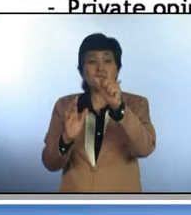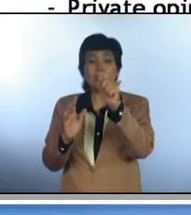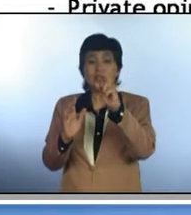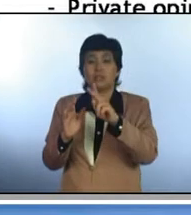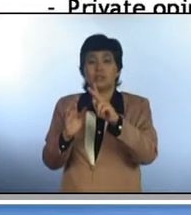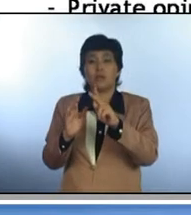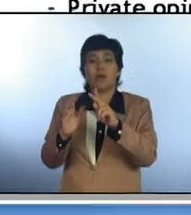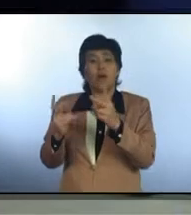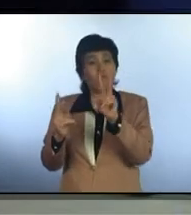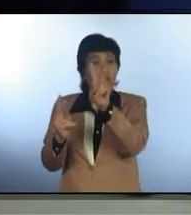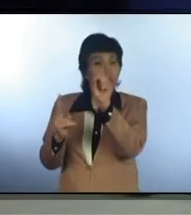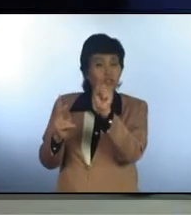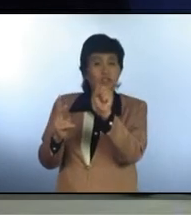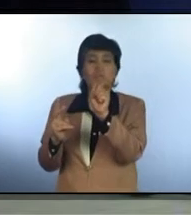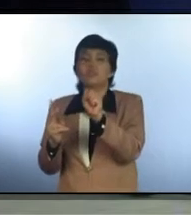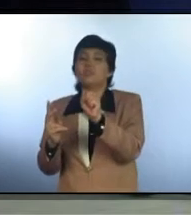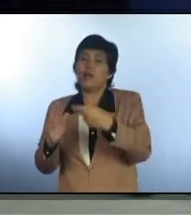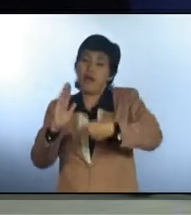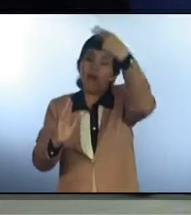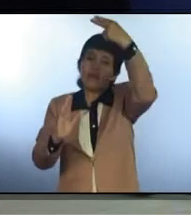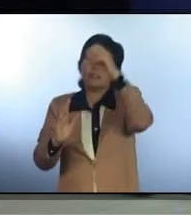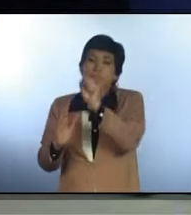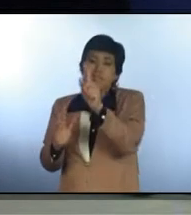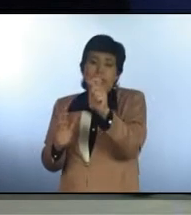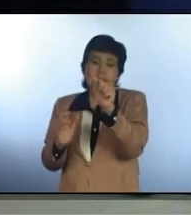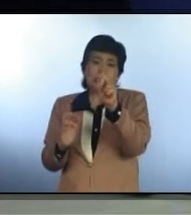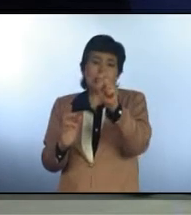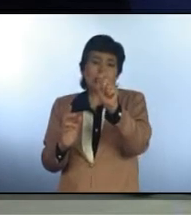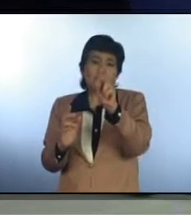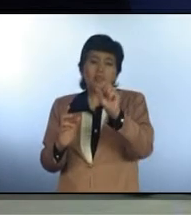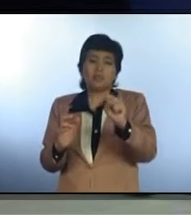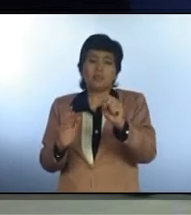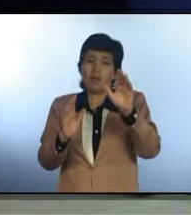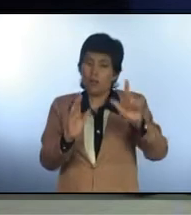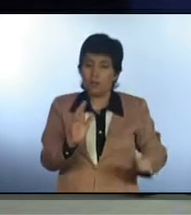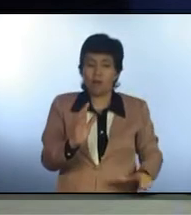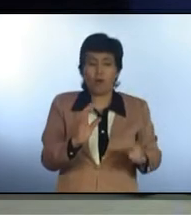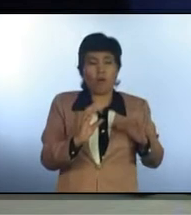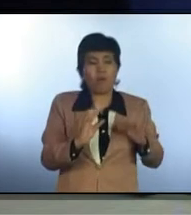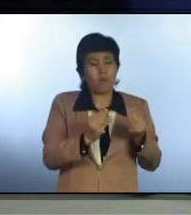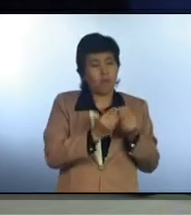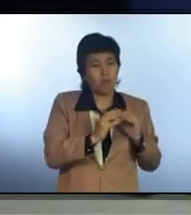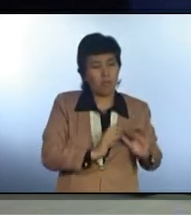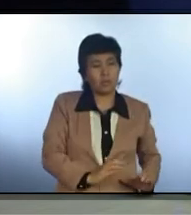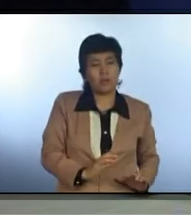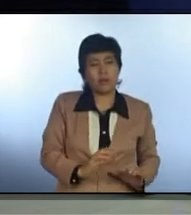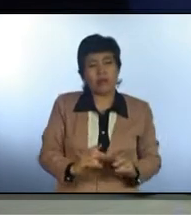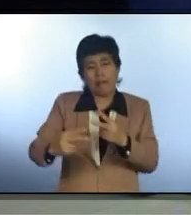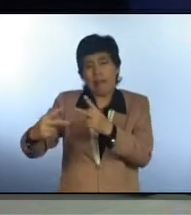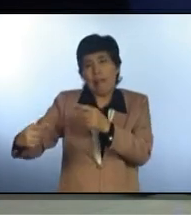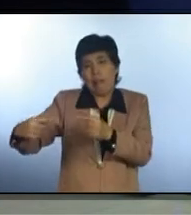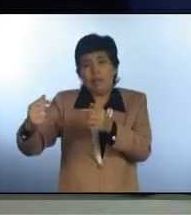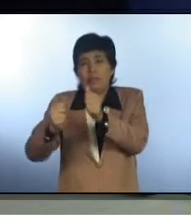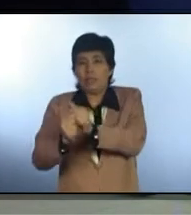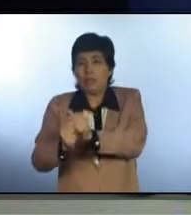versus high status. Now, hereby it means low status are more likely to conform versus high